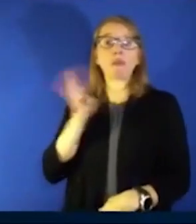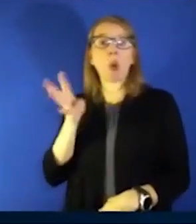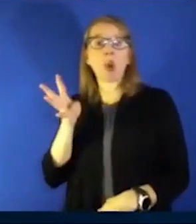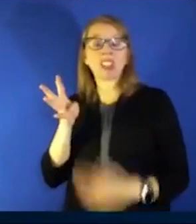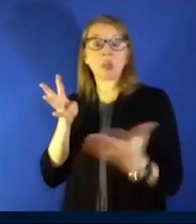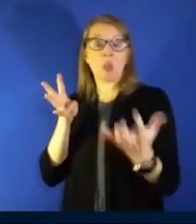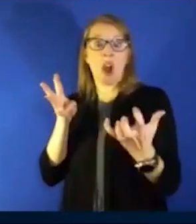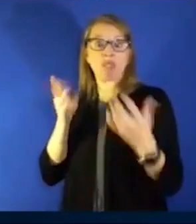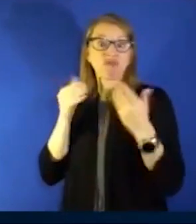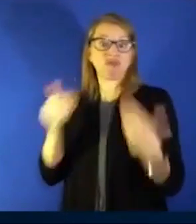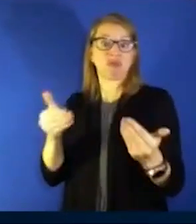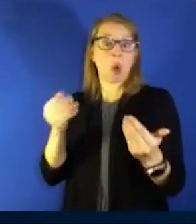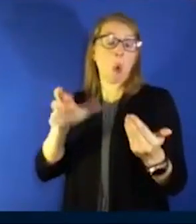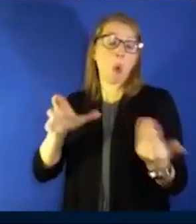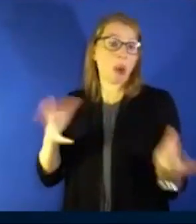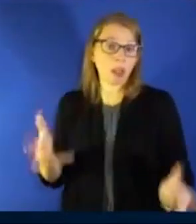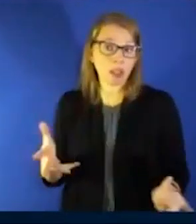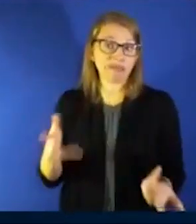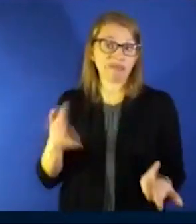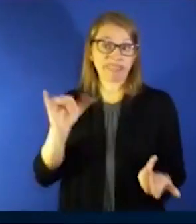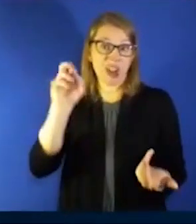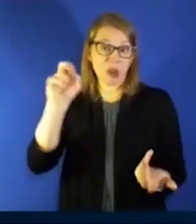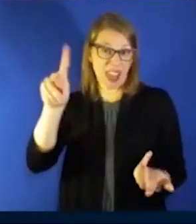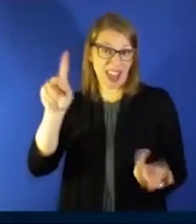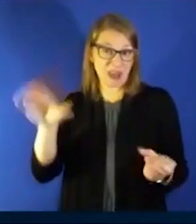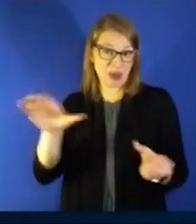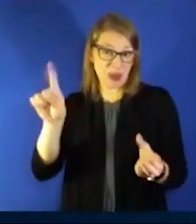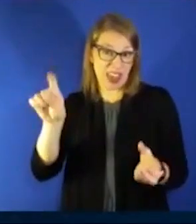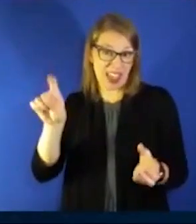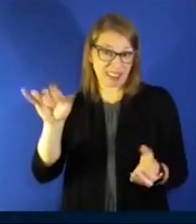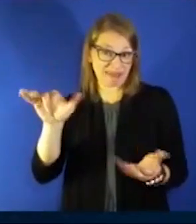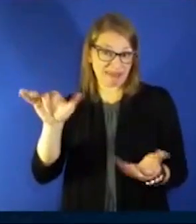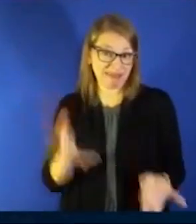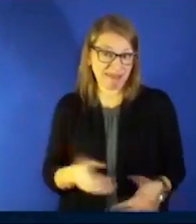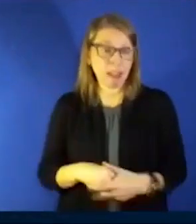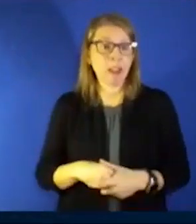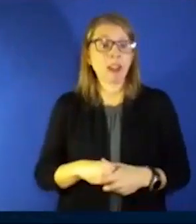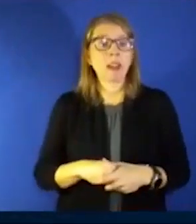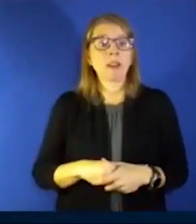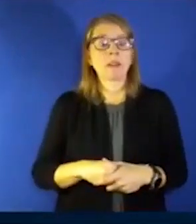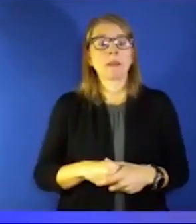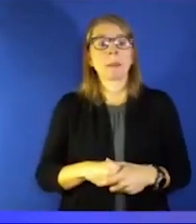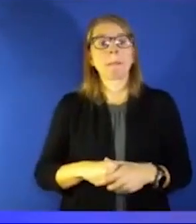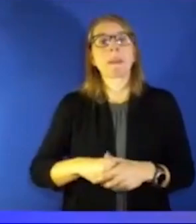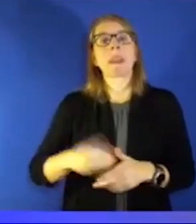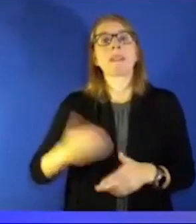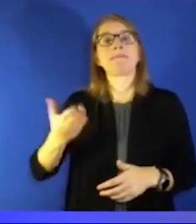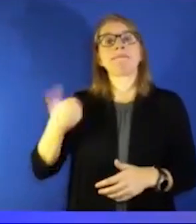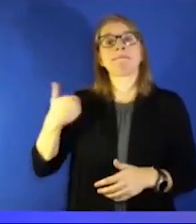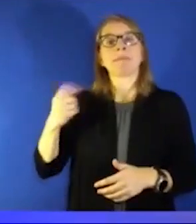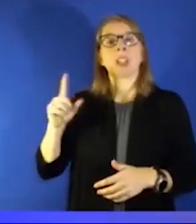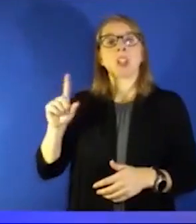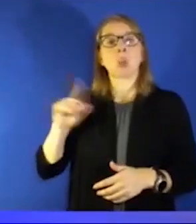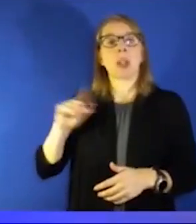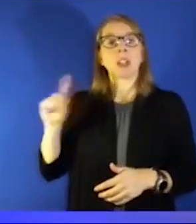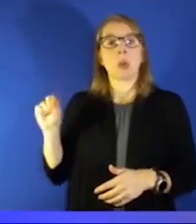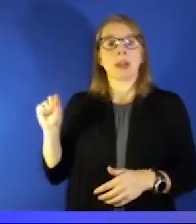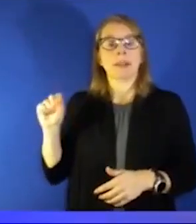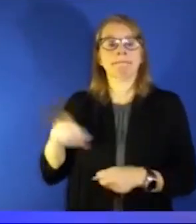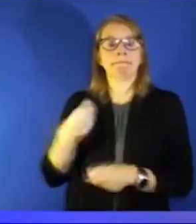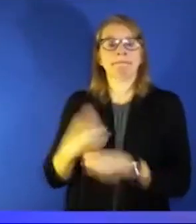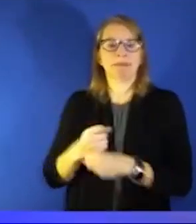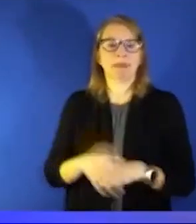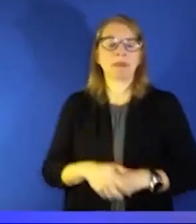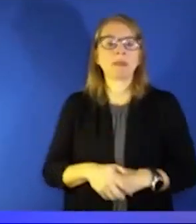Or how, and is that okay to do? So back in 2020, we set up a system. This was something